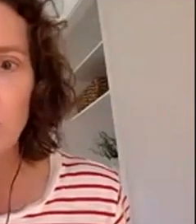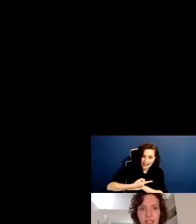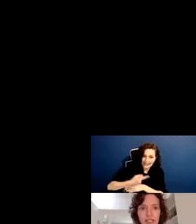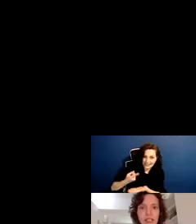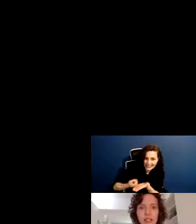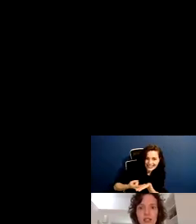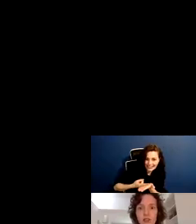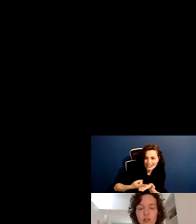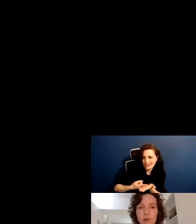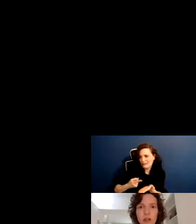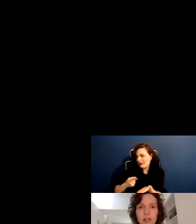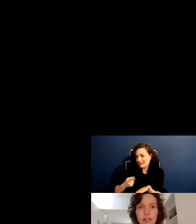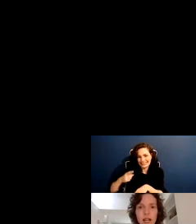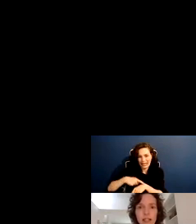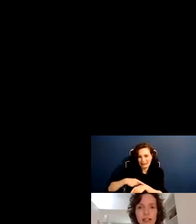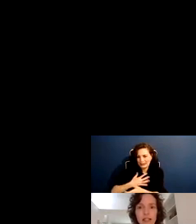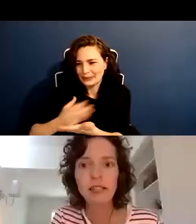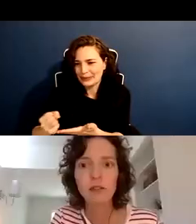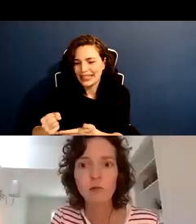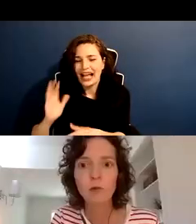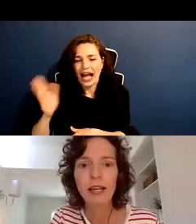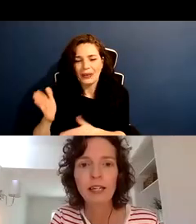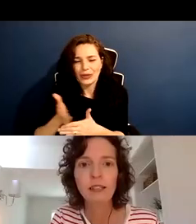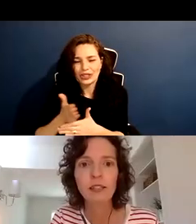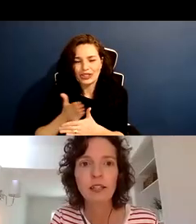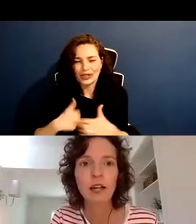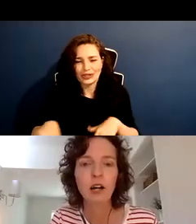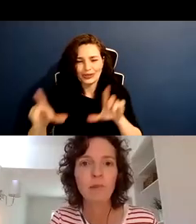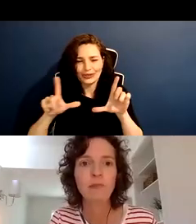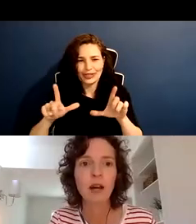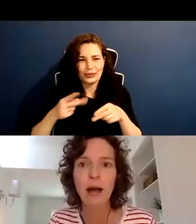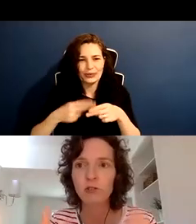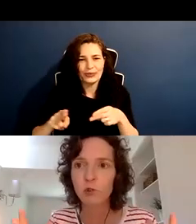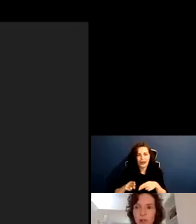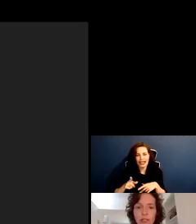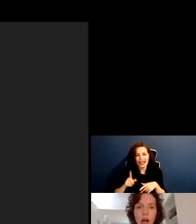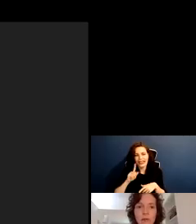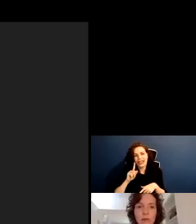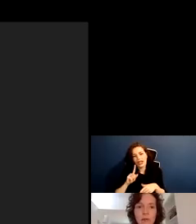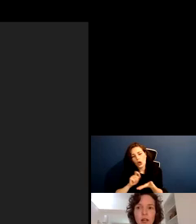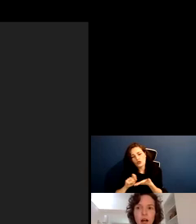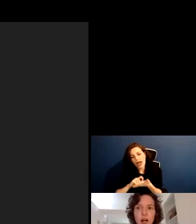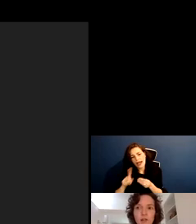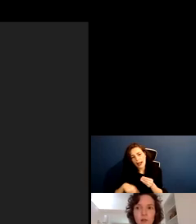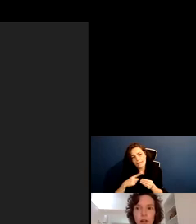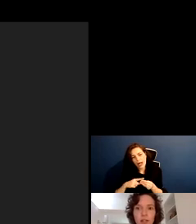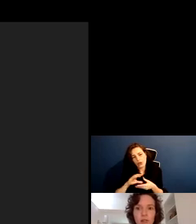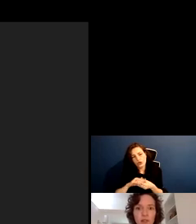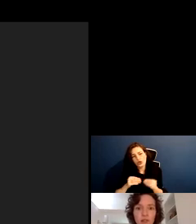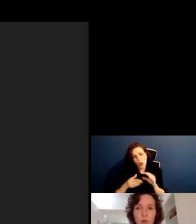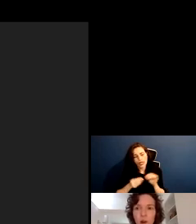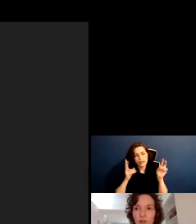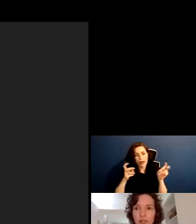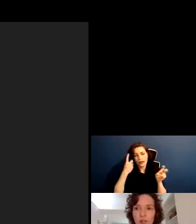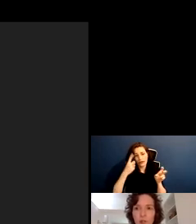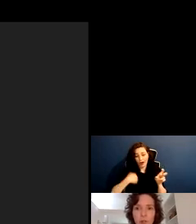very quickly, just because I think writing about story and topic for us as